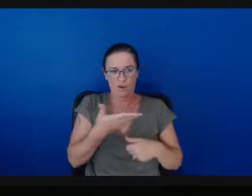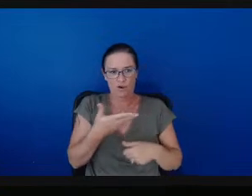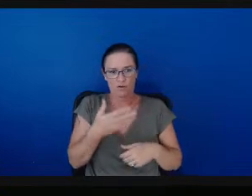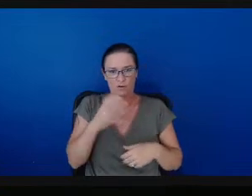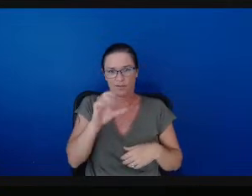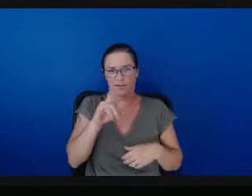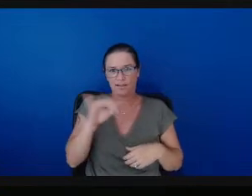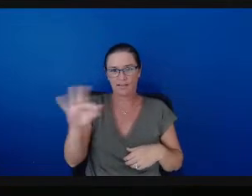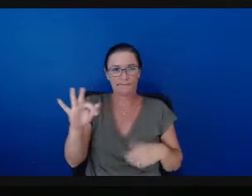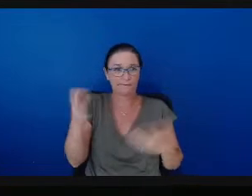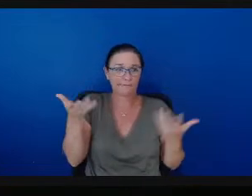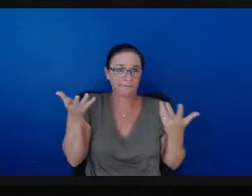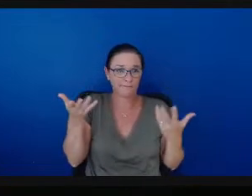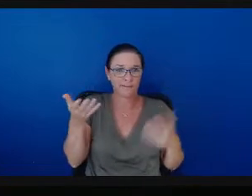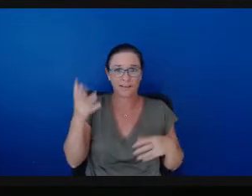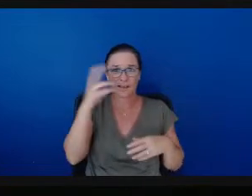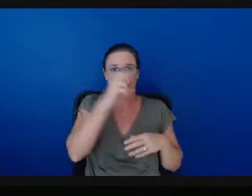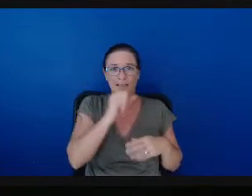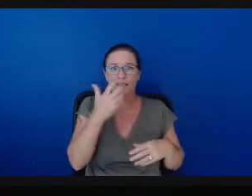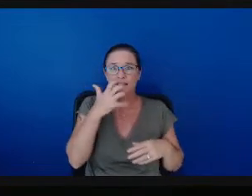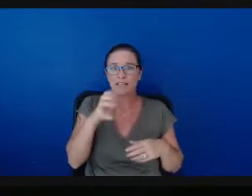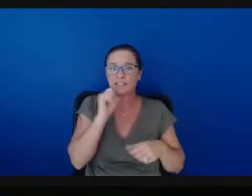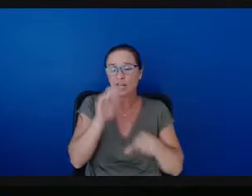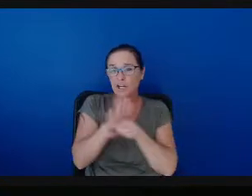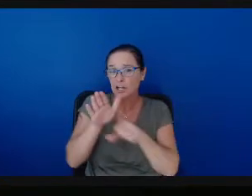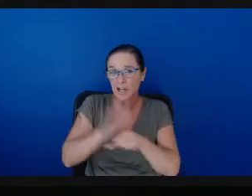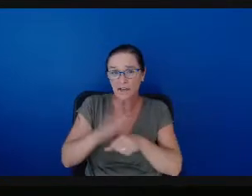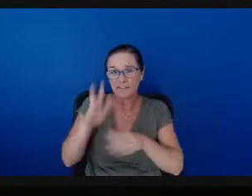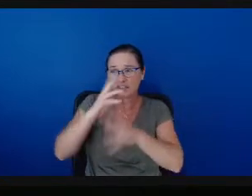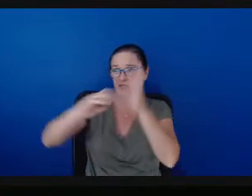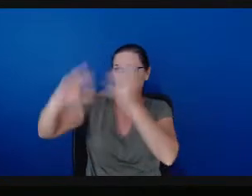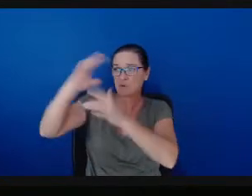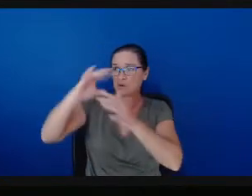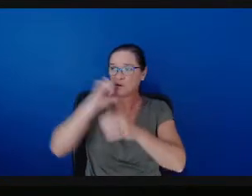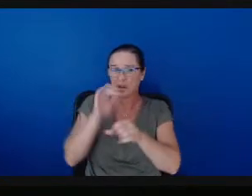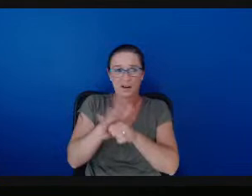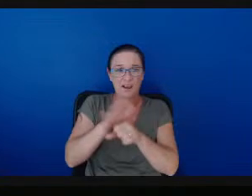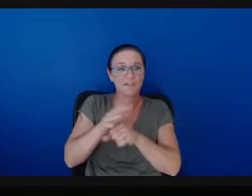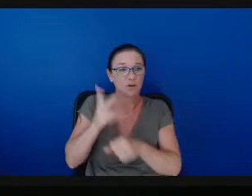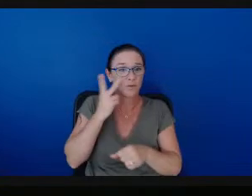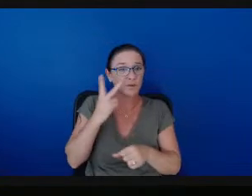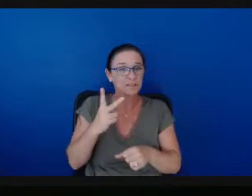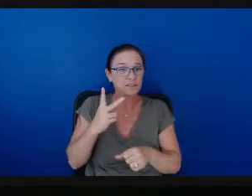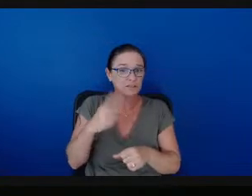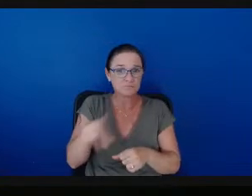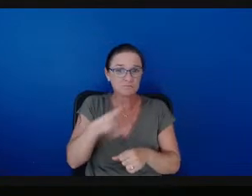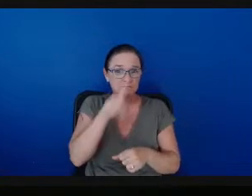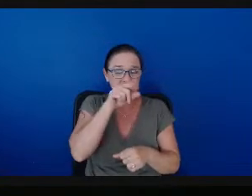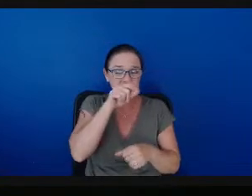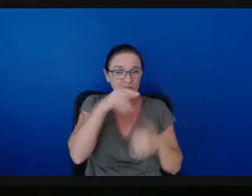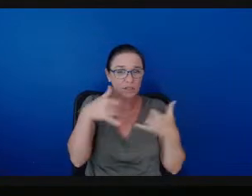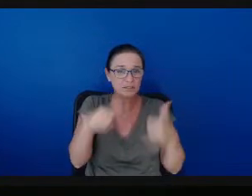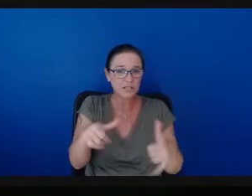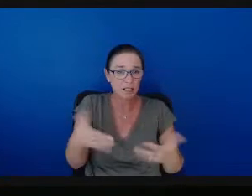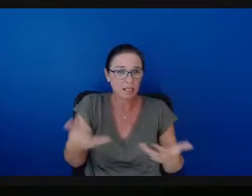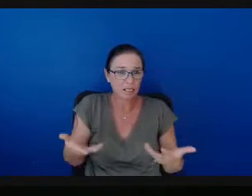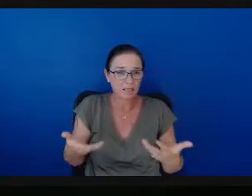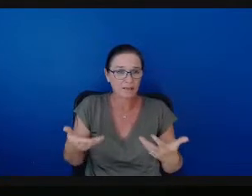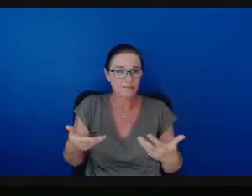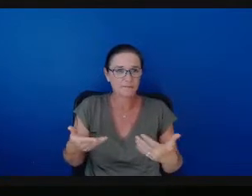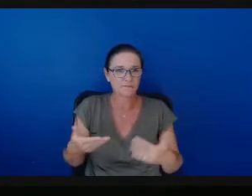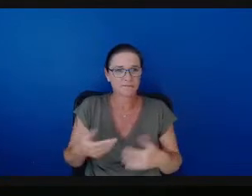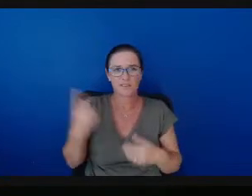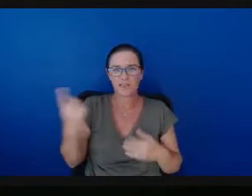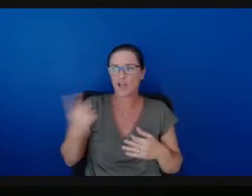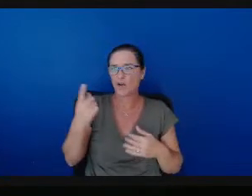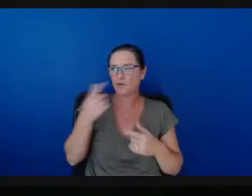and I guess the heat's not enough. The gas is not enough to displace them, because we do see them pretty commonly. And yeah, it is always striking and amazing to